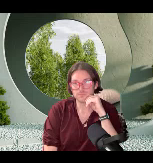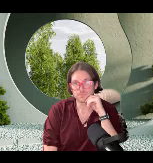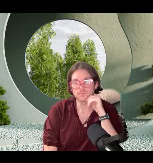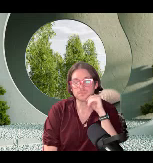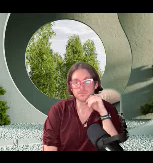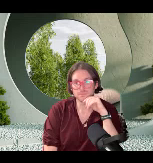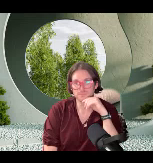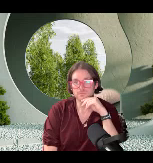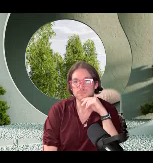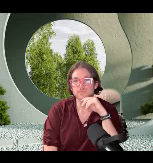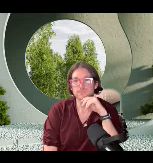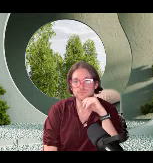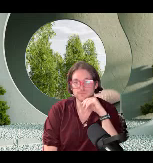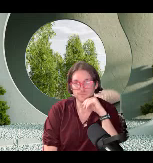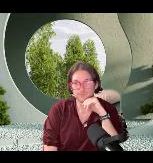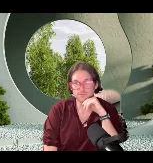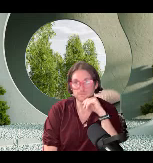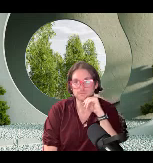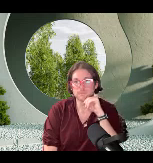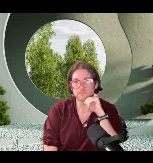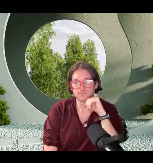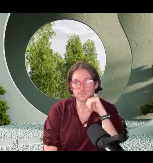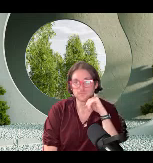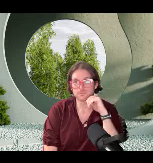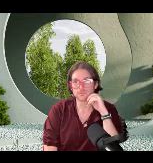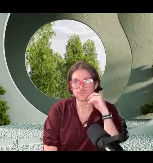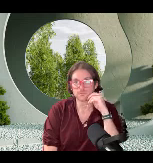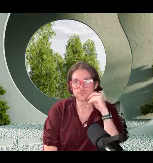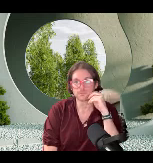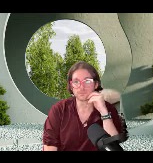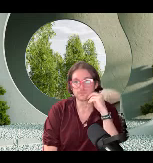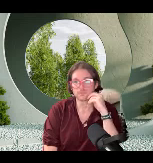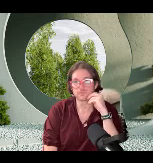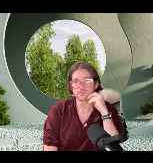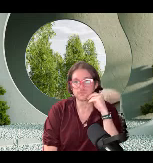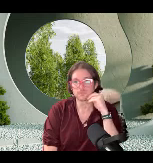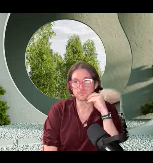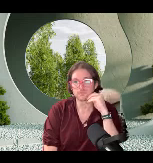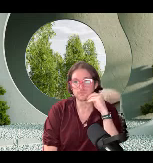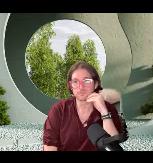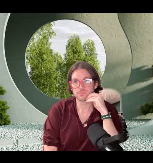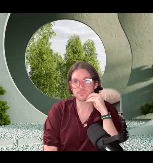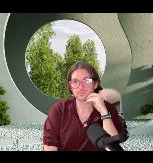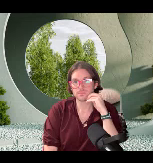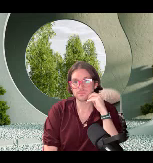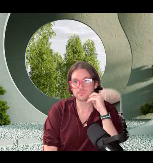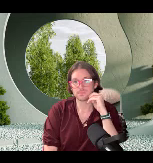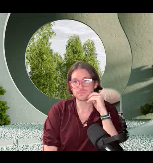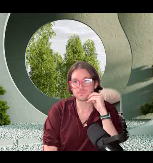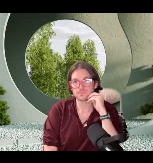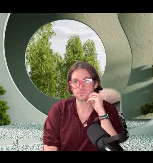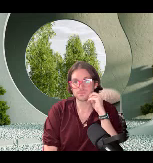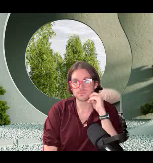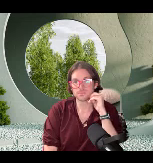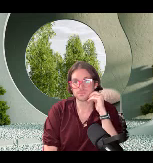along those lines. But I would want that there so that if someone with a screen reader needed to access that, they would be able